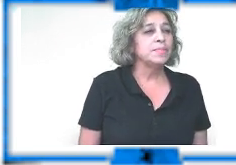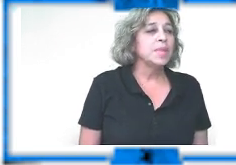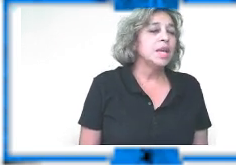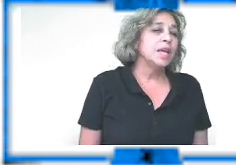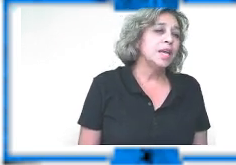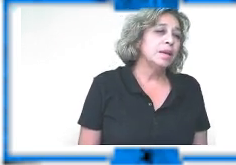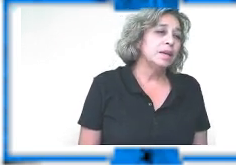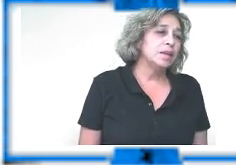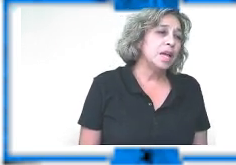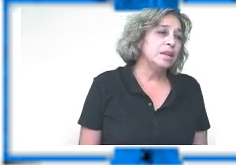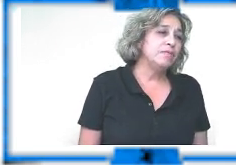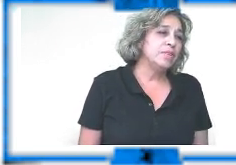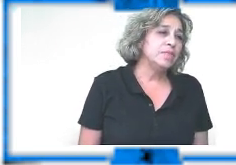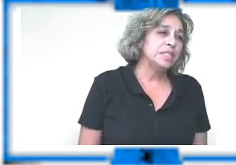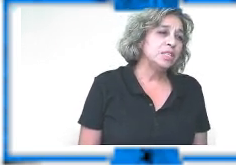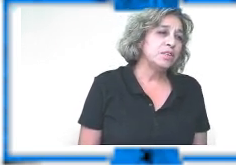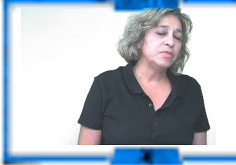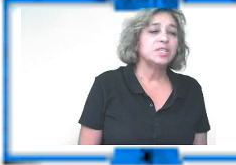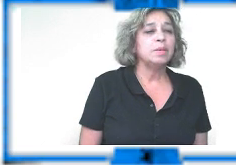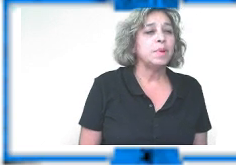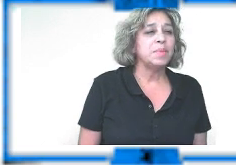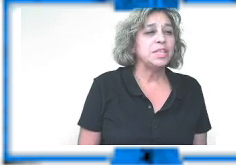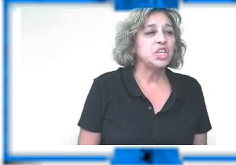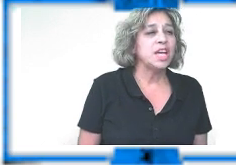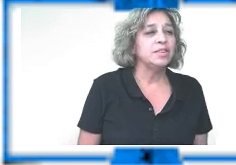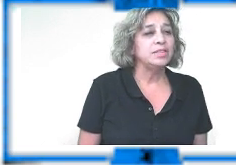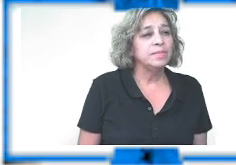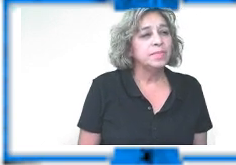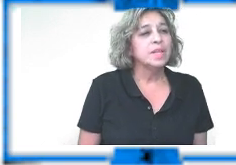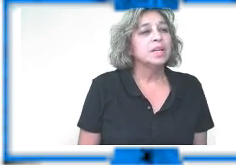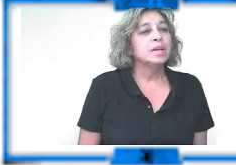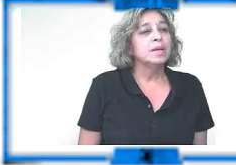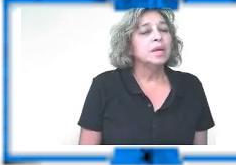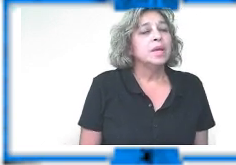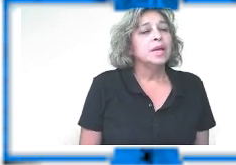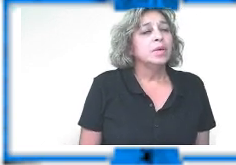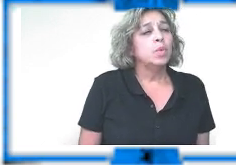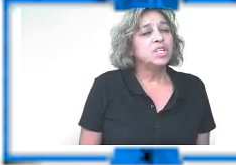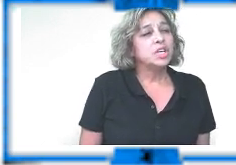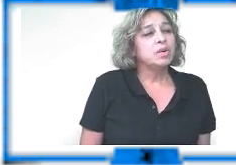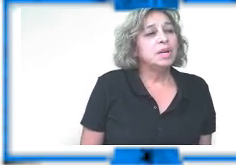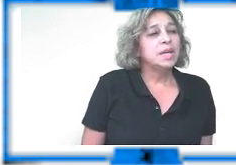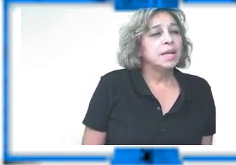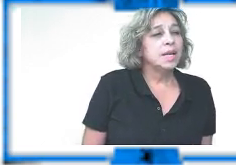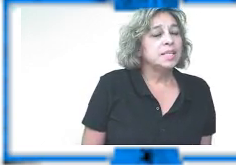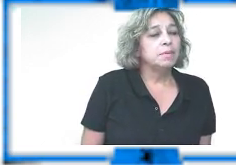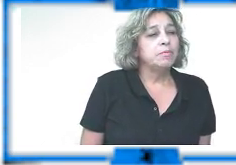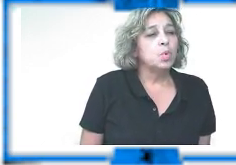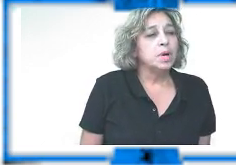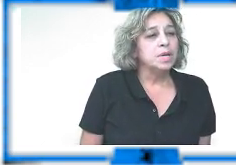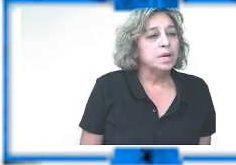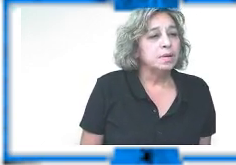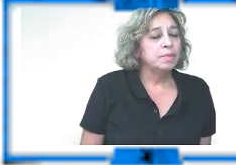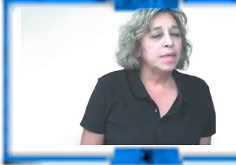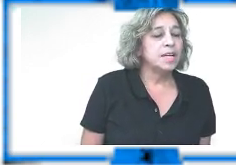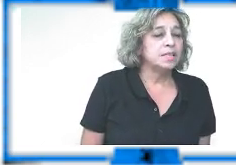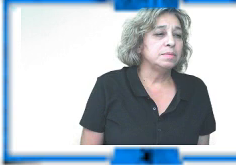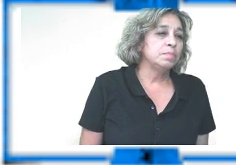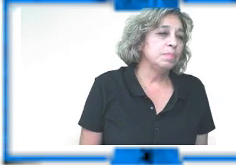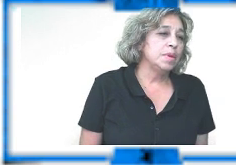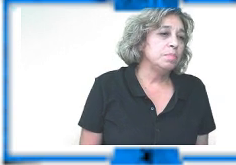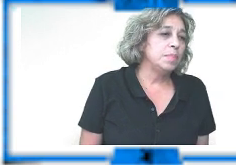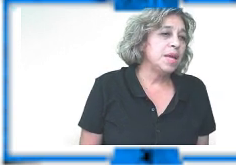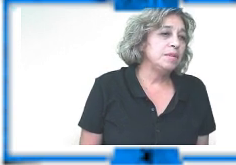is, and if you this is your first time on my channel, Guachicol is a word that